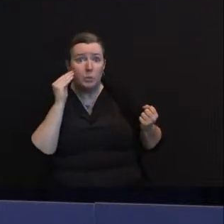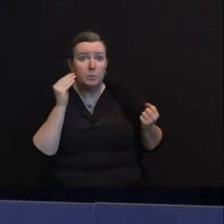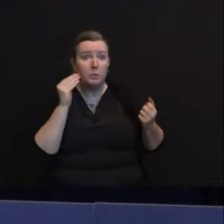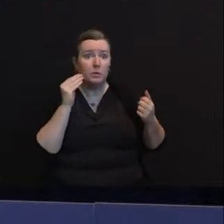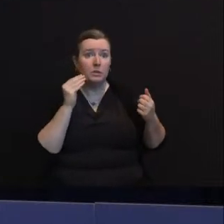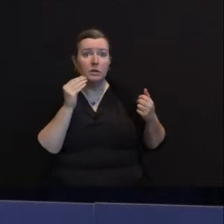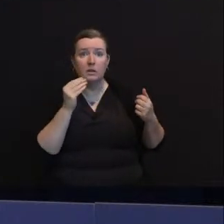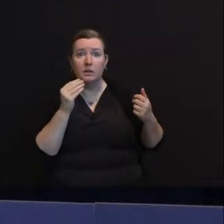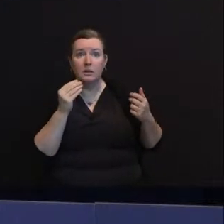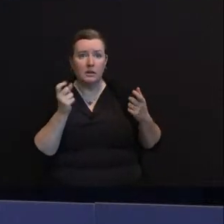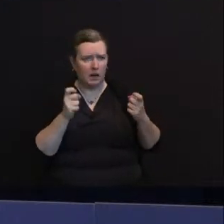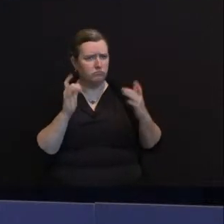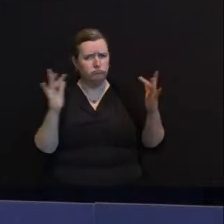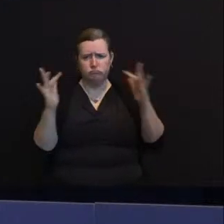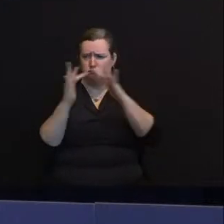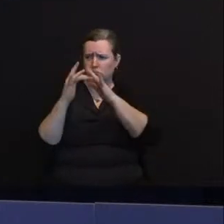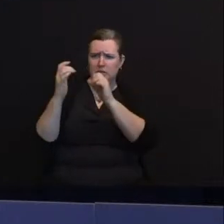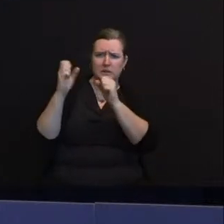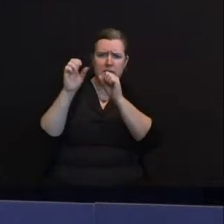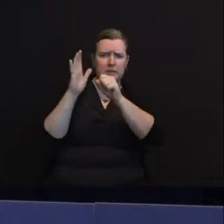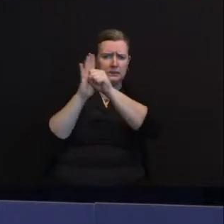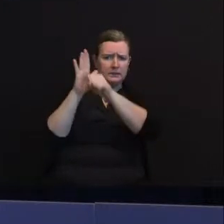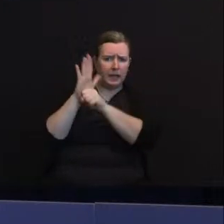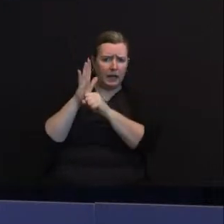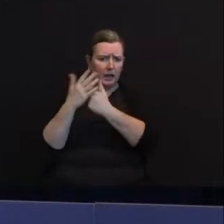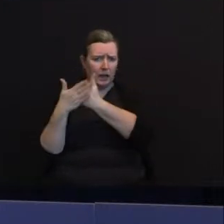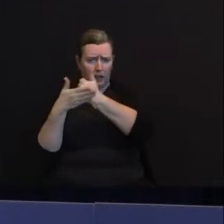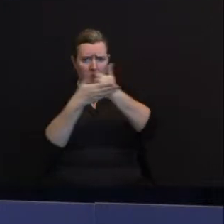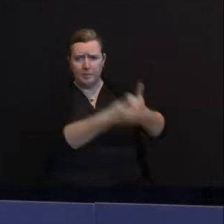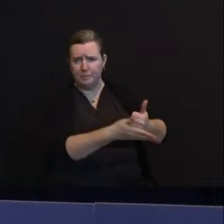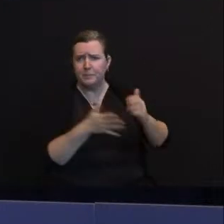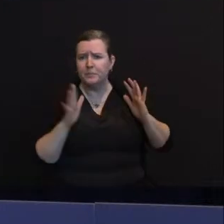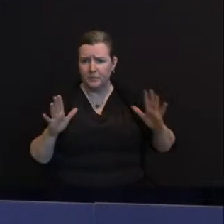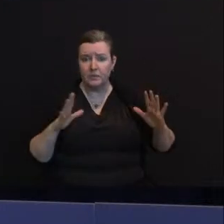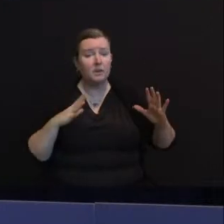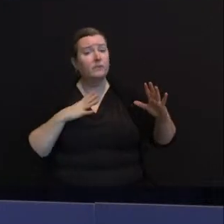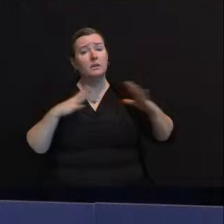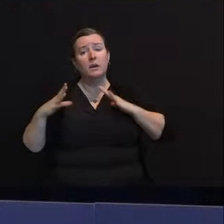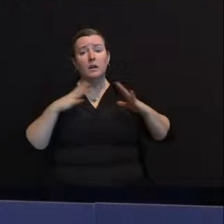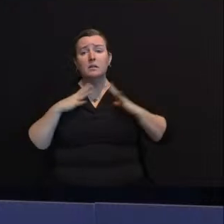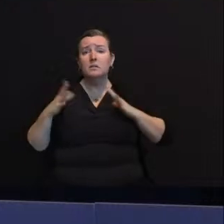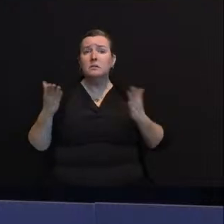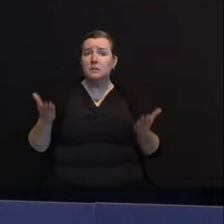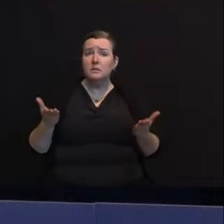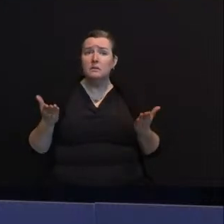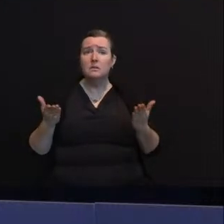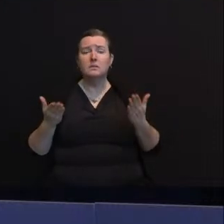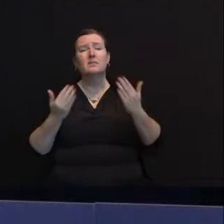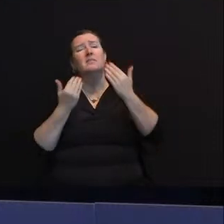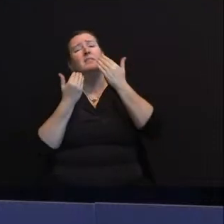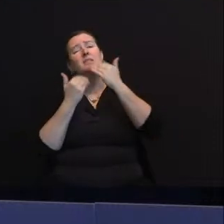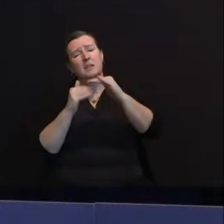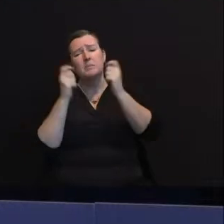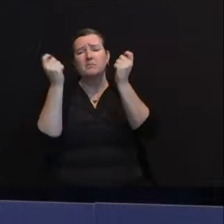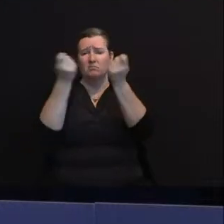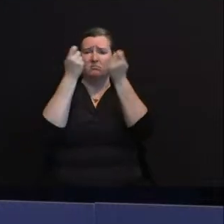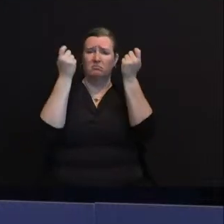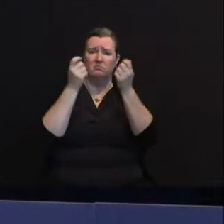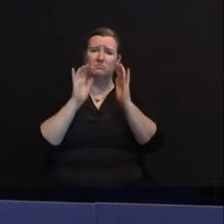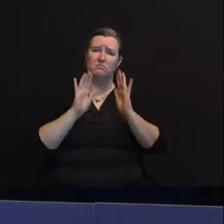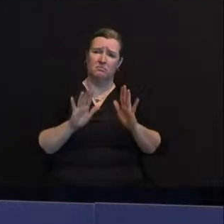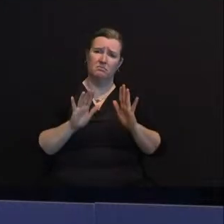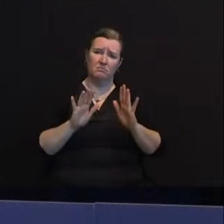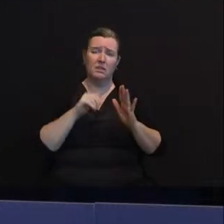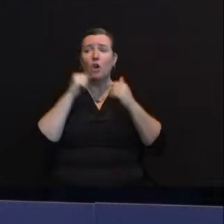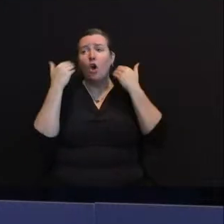please, during the holiday season, limit celebrations to those in your immediate household. I know it is hard